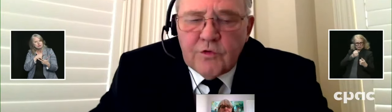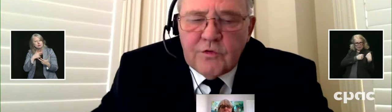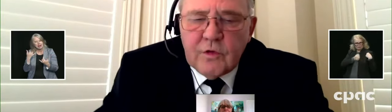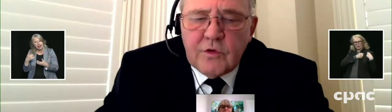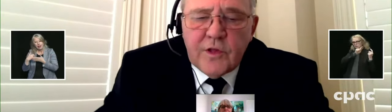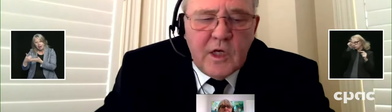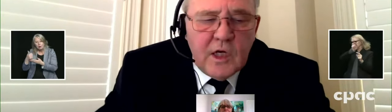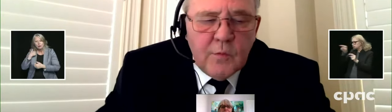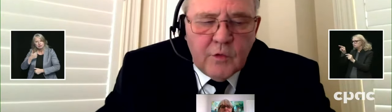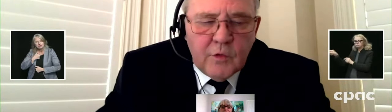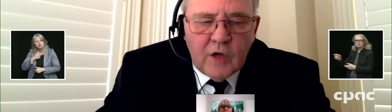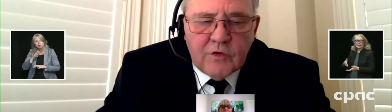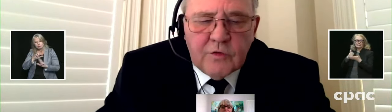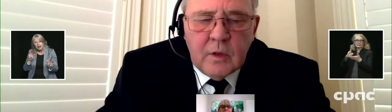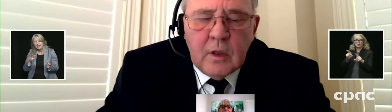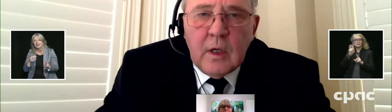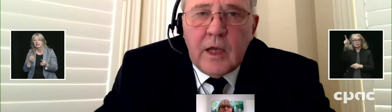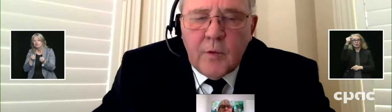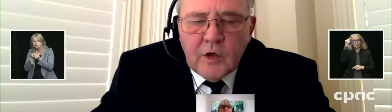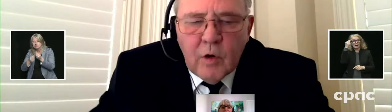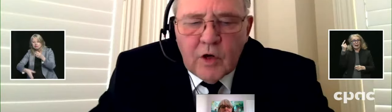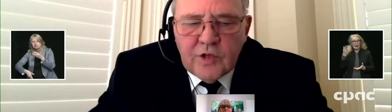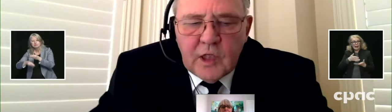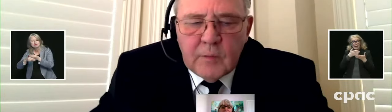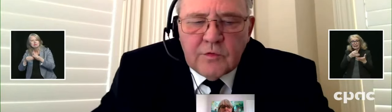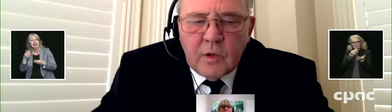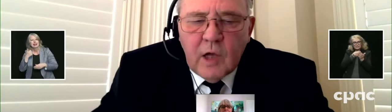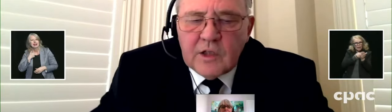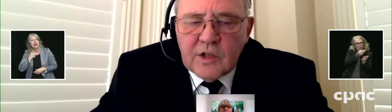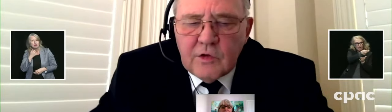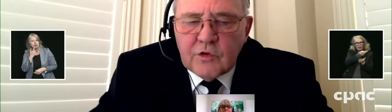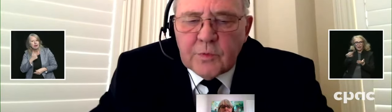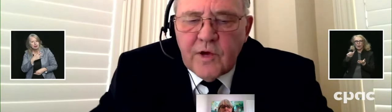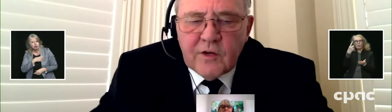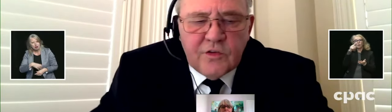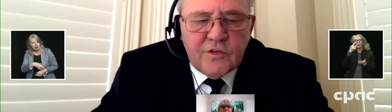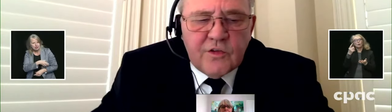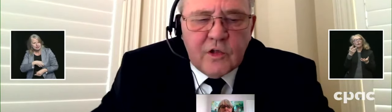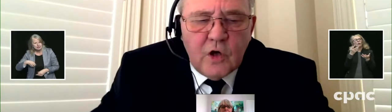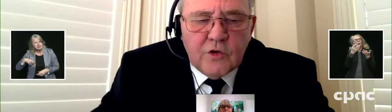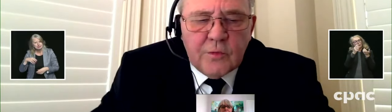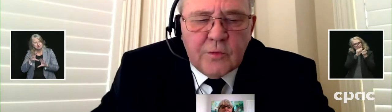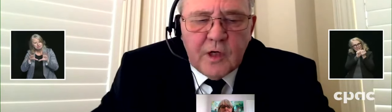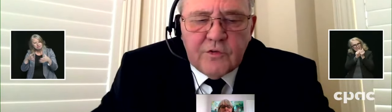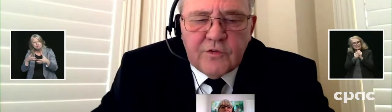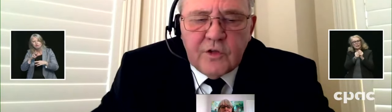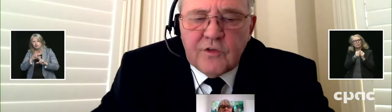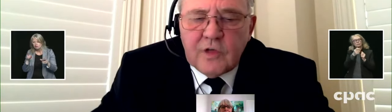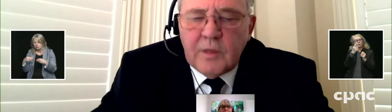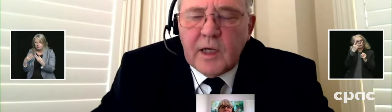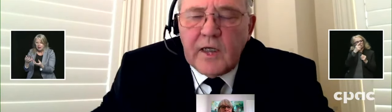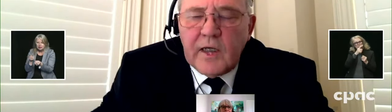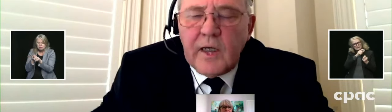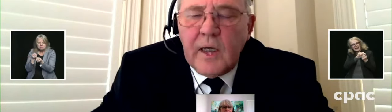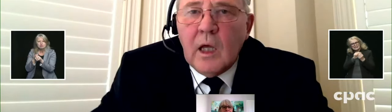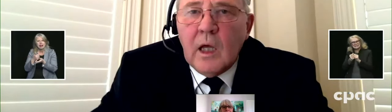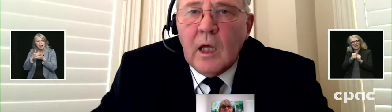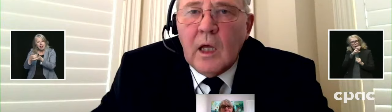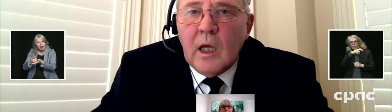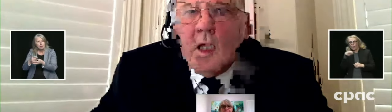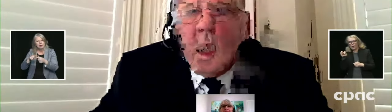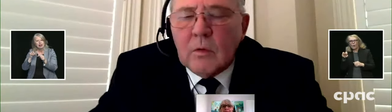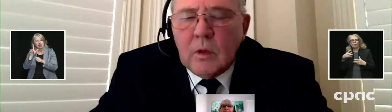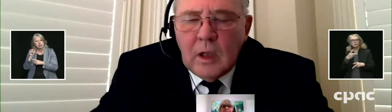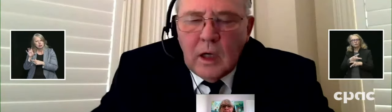Armed Forces to the Canadian Red Cross. And Red Cross teams continue to provide assistance in long-term care facilities in Quebec and will do